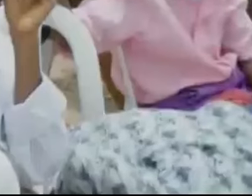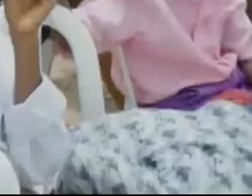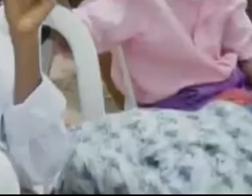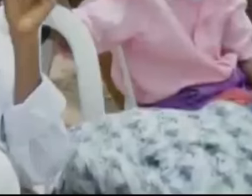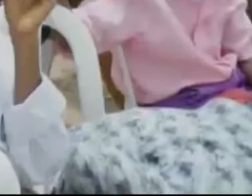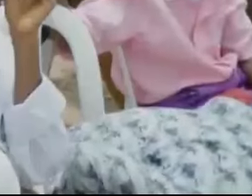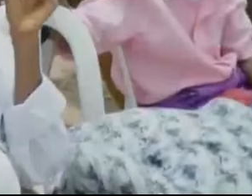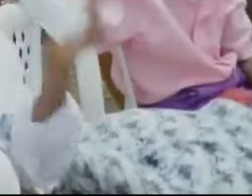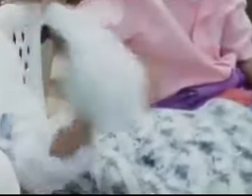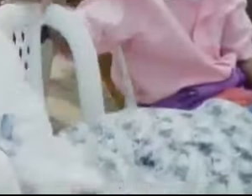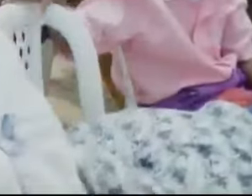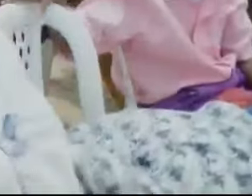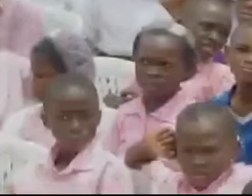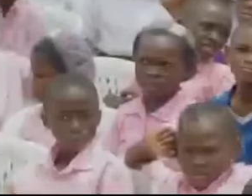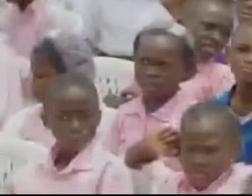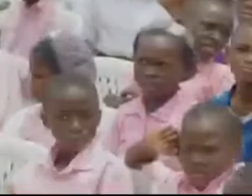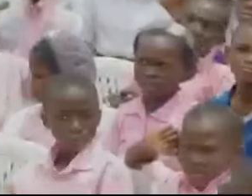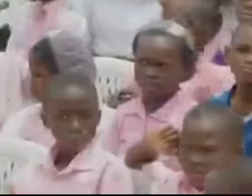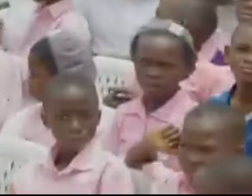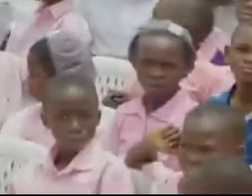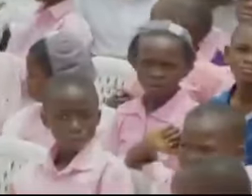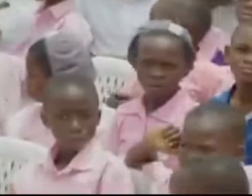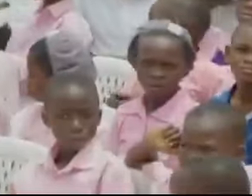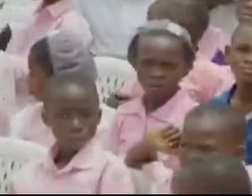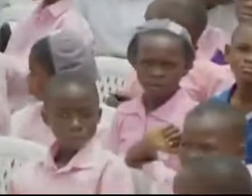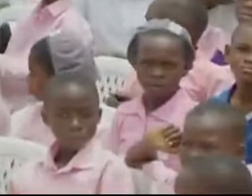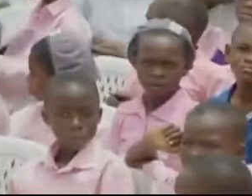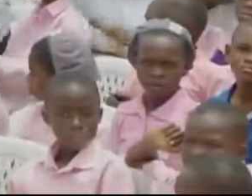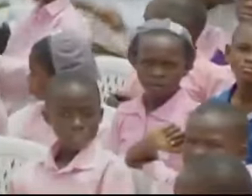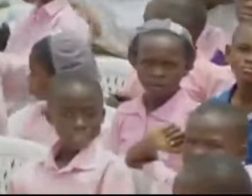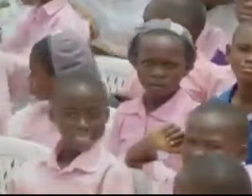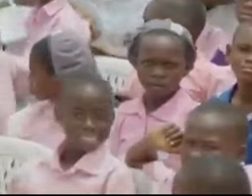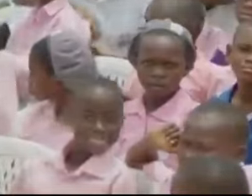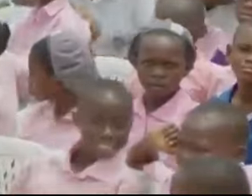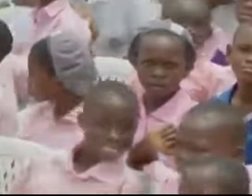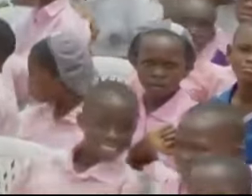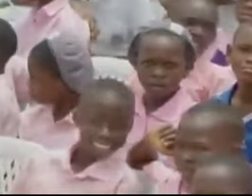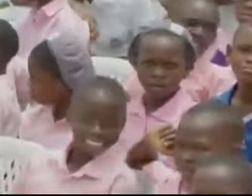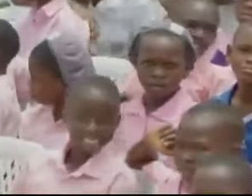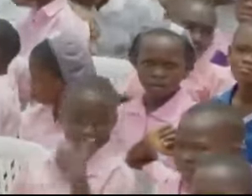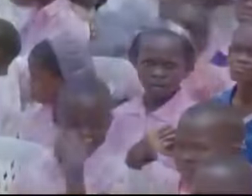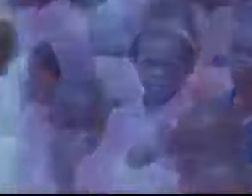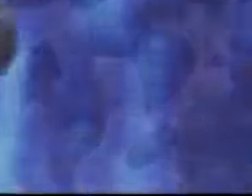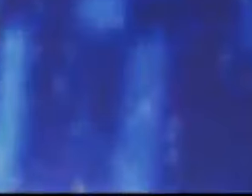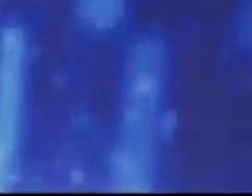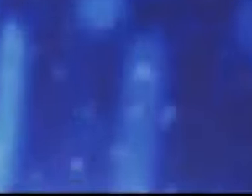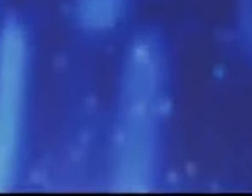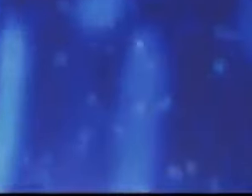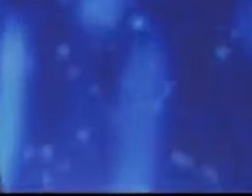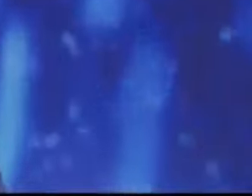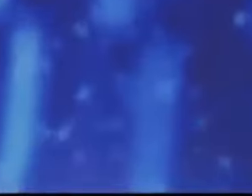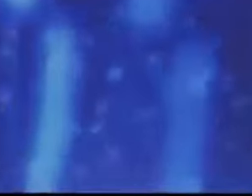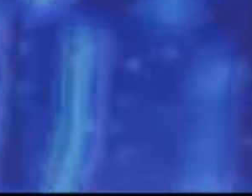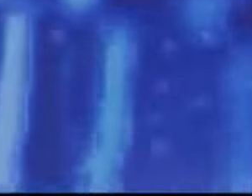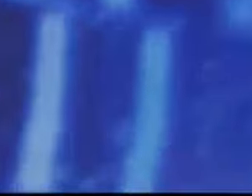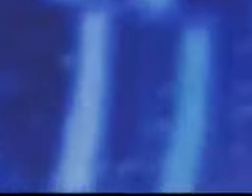It says in verse 16, Shadrach, Meshach, and Abednego answered and said to the king, O Nebuchadnezzar,